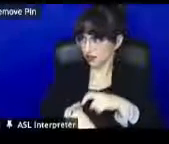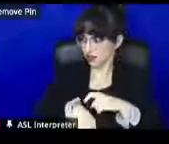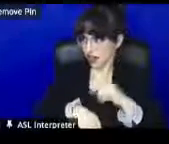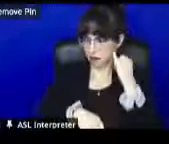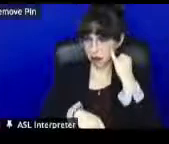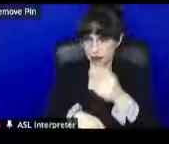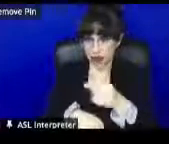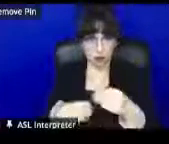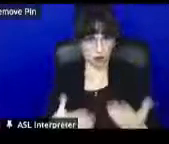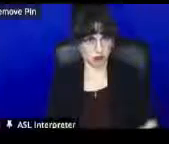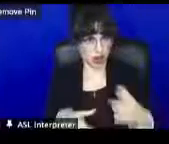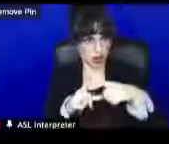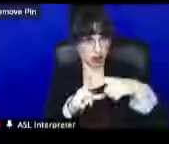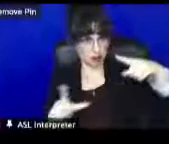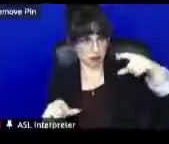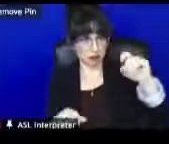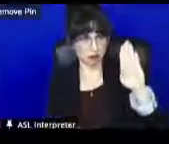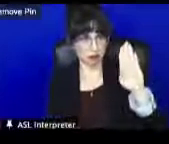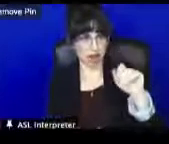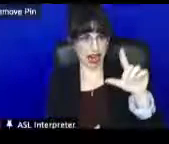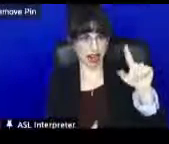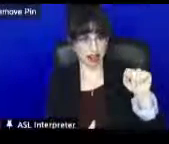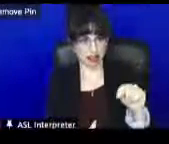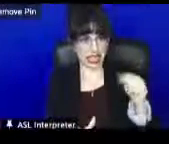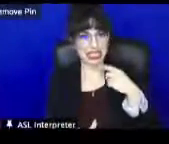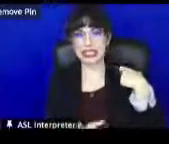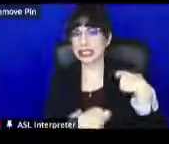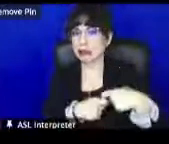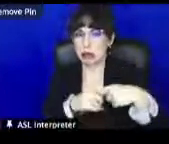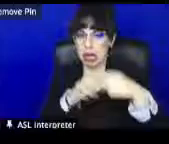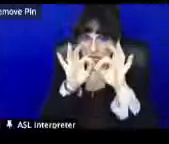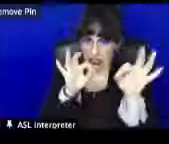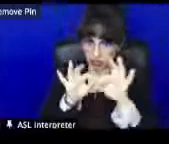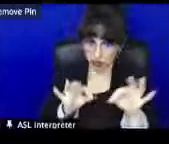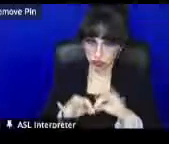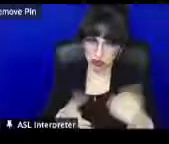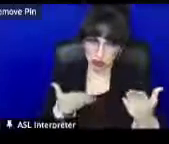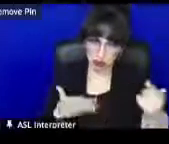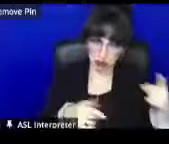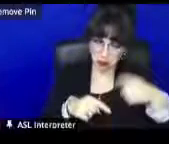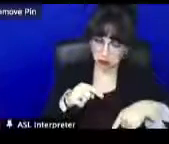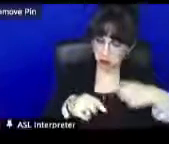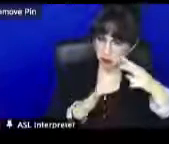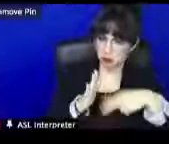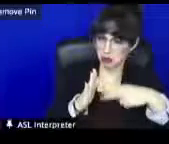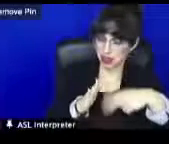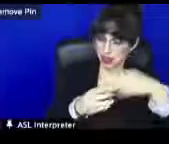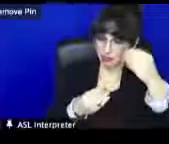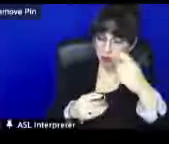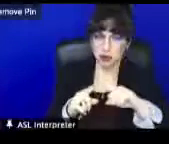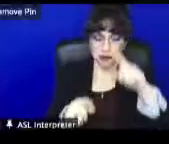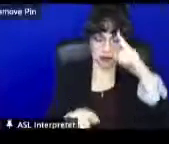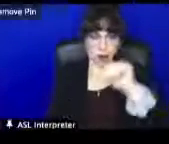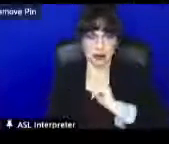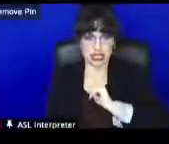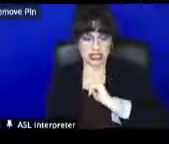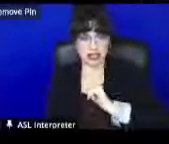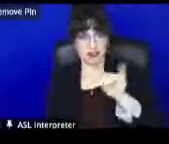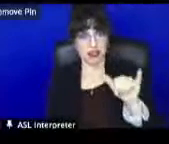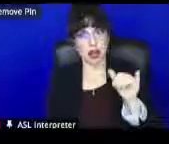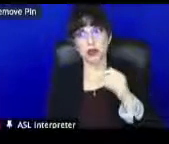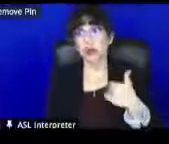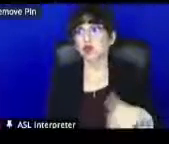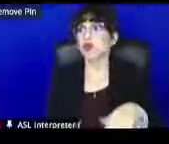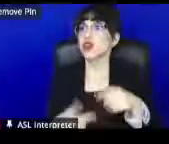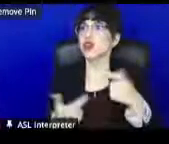in Spanish. So she couldn't really read the information. So I think for me, that's a really like a fond memory of, my mom still wanting to